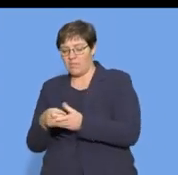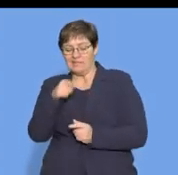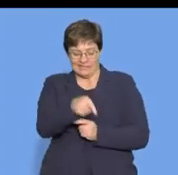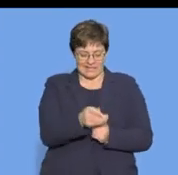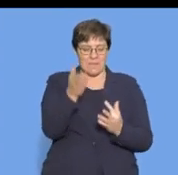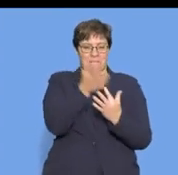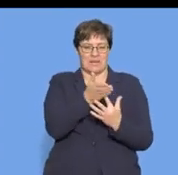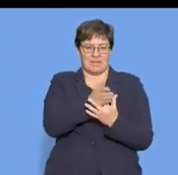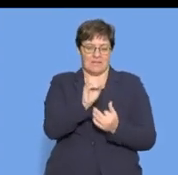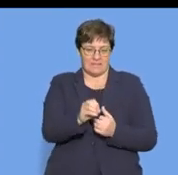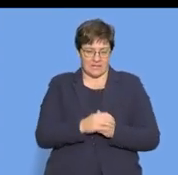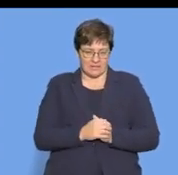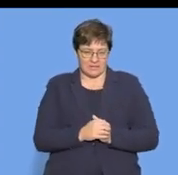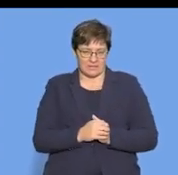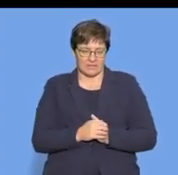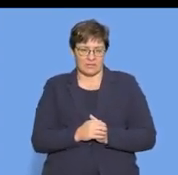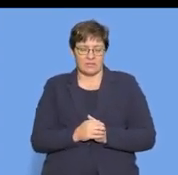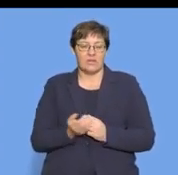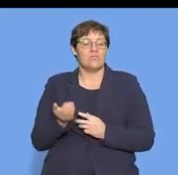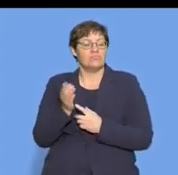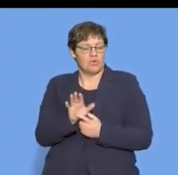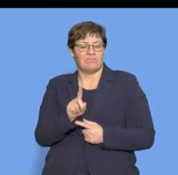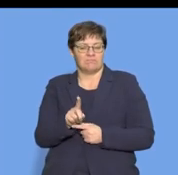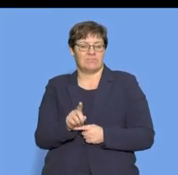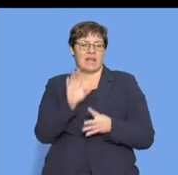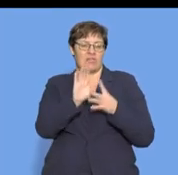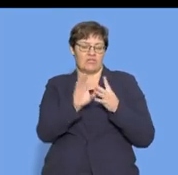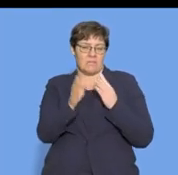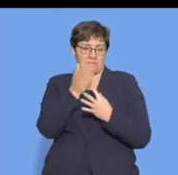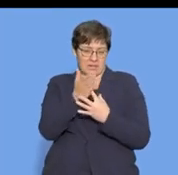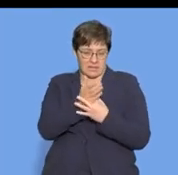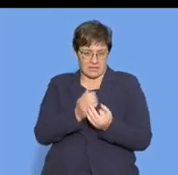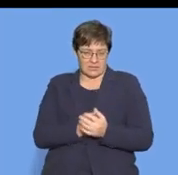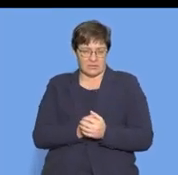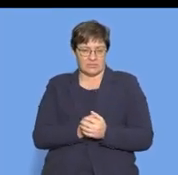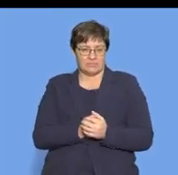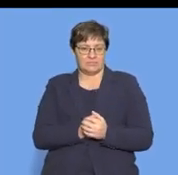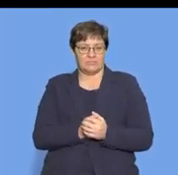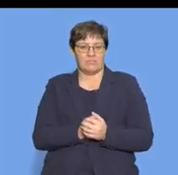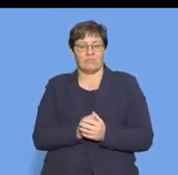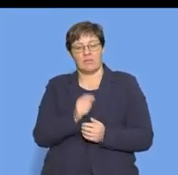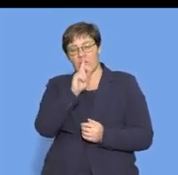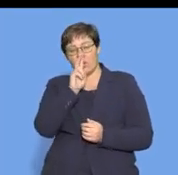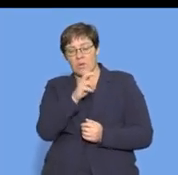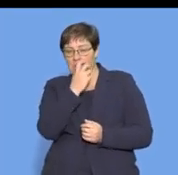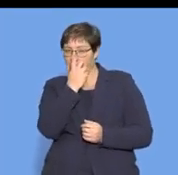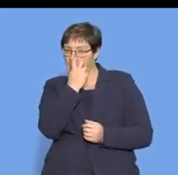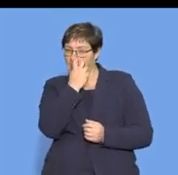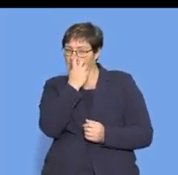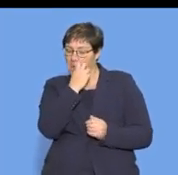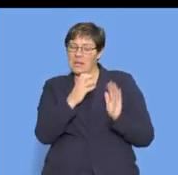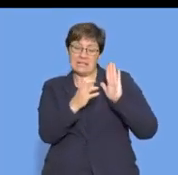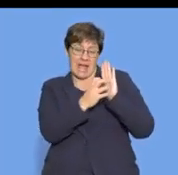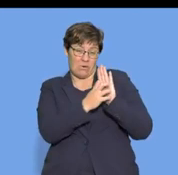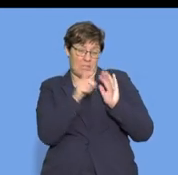other genera or species. Okay, so they show intermediate characteristics. So if we have a look here at the